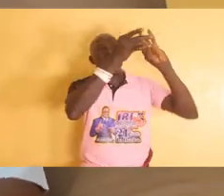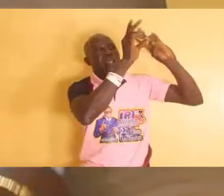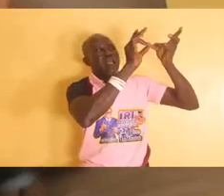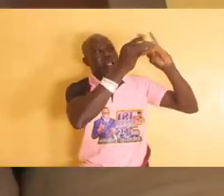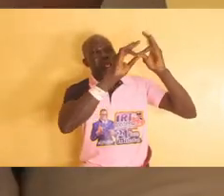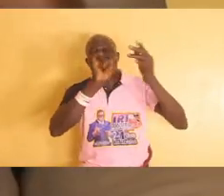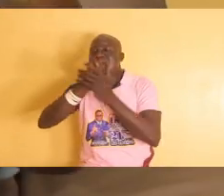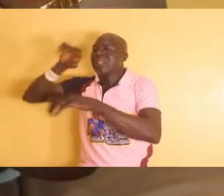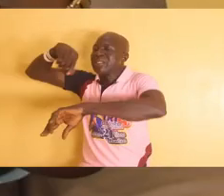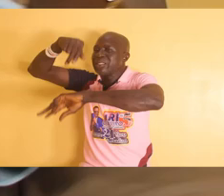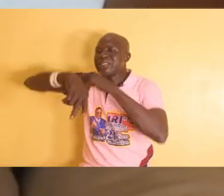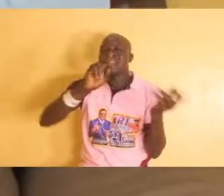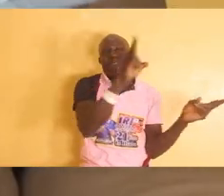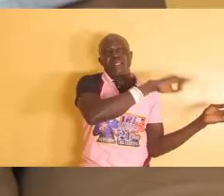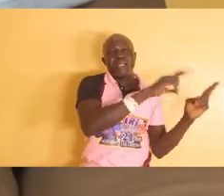on her